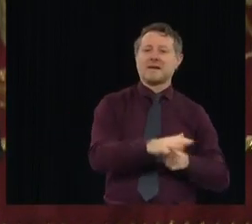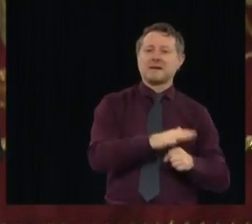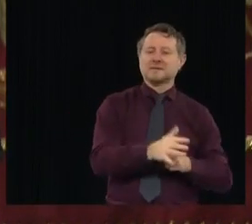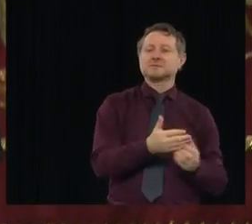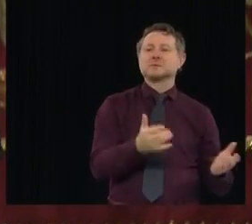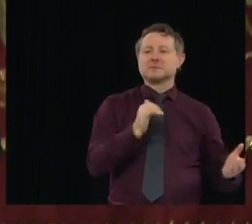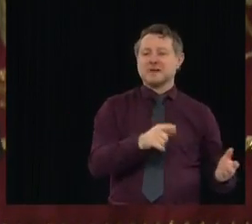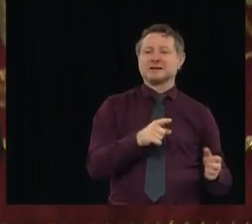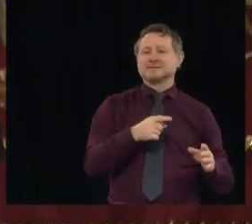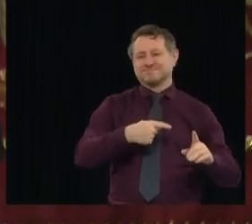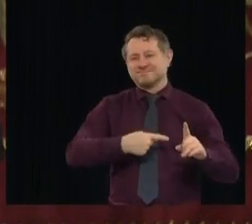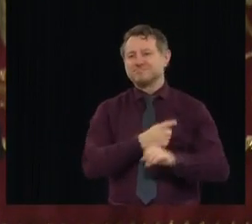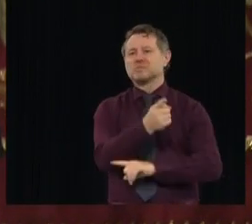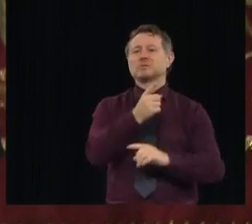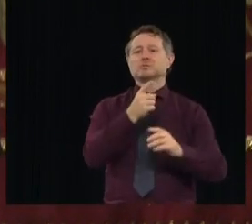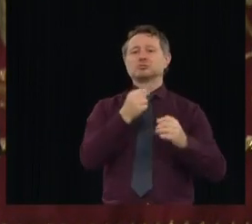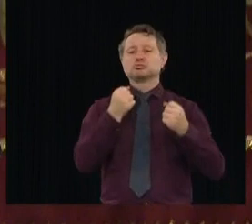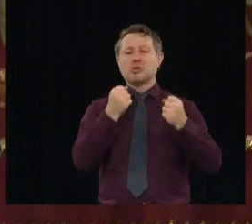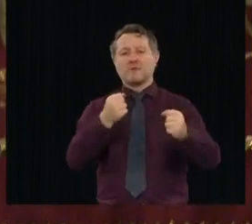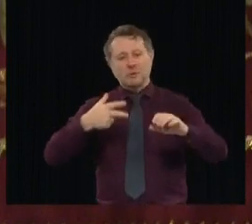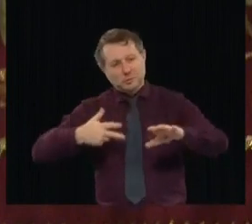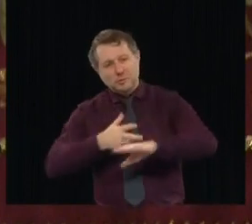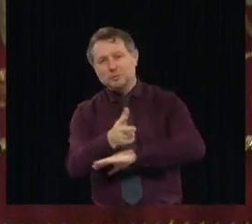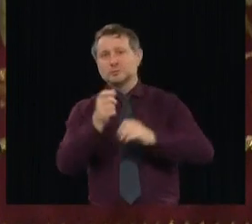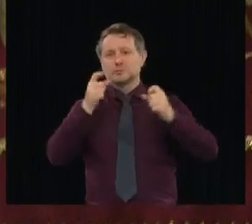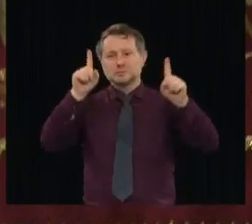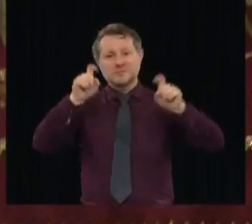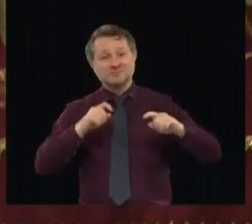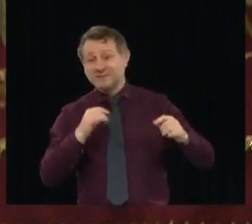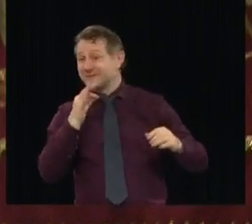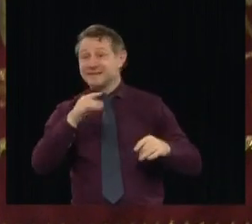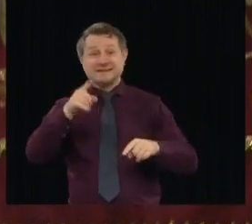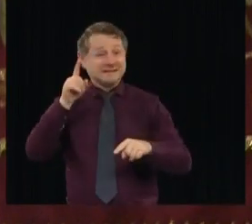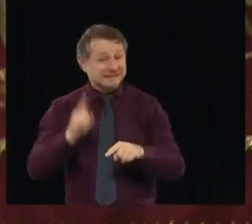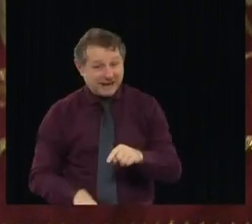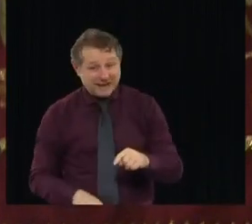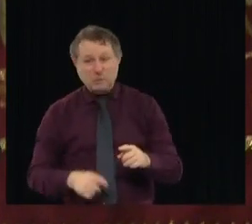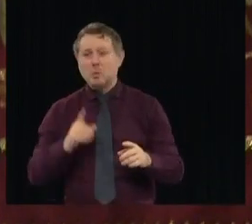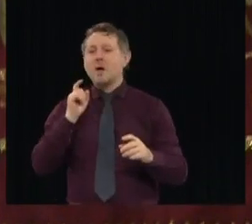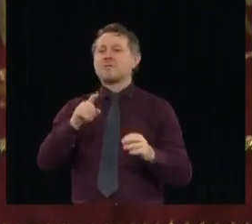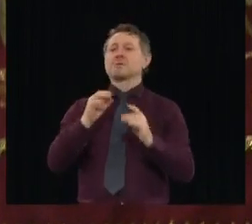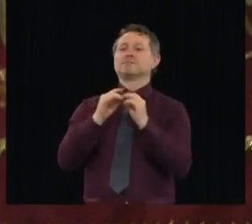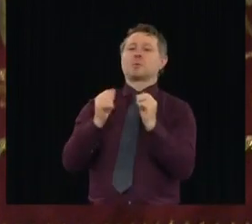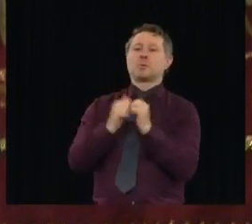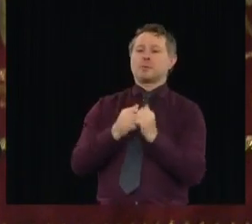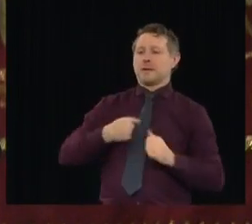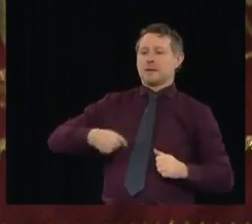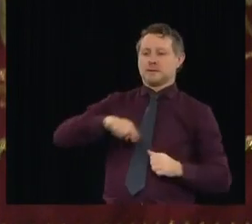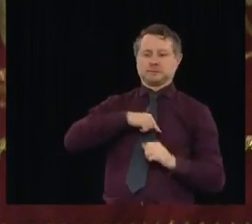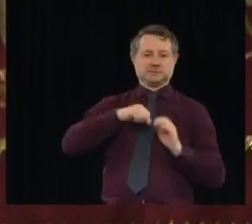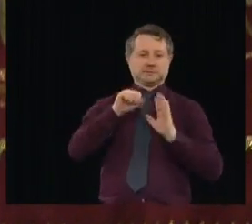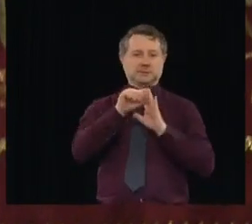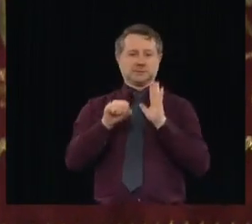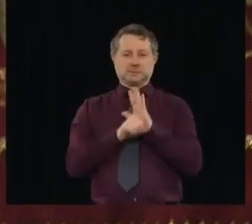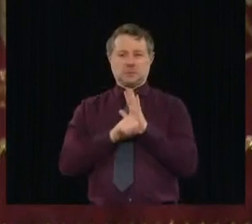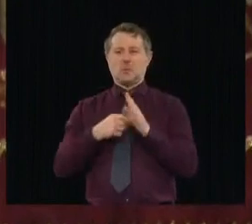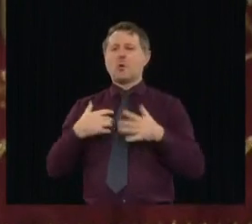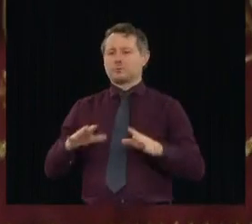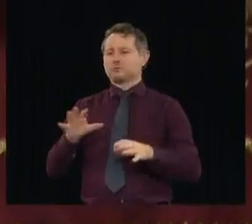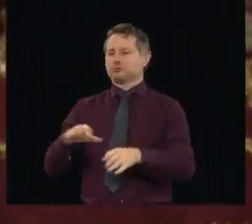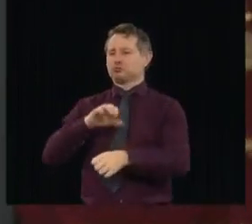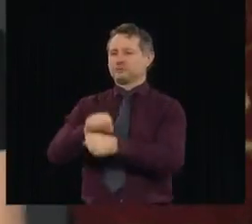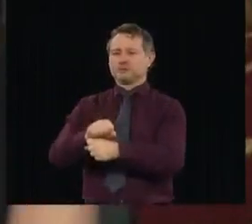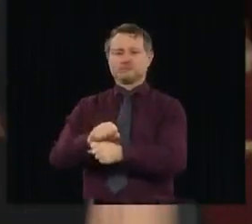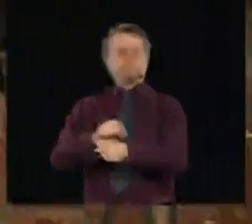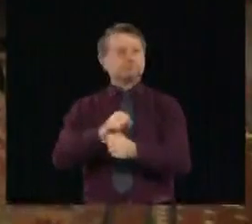can't accommodate the standard on their own, work with us to use some of the capacity that we have now reserved through the 3 commercial labs. Remember